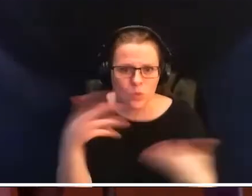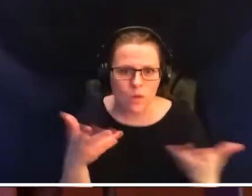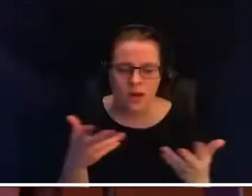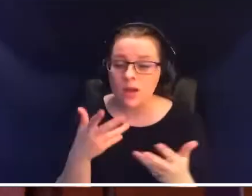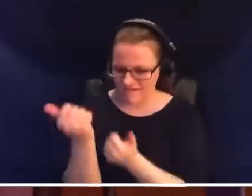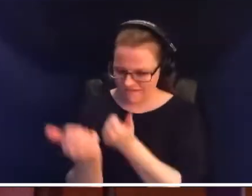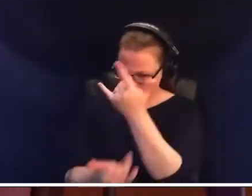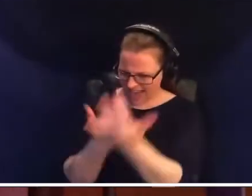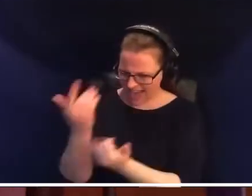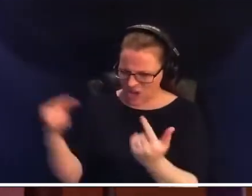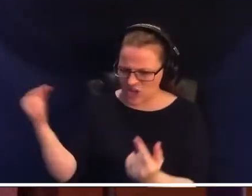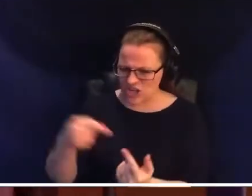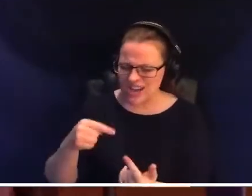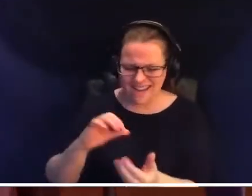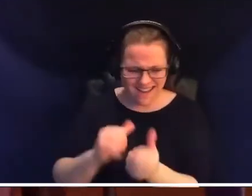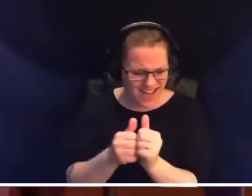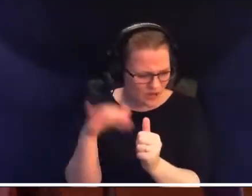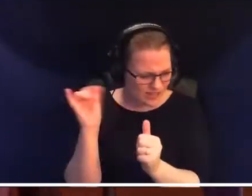What's the word?